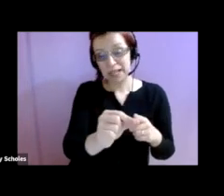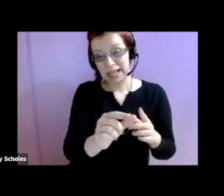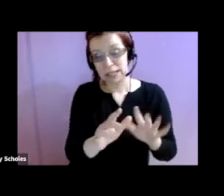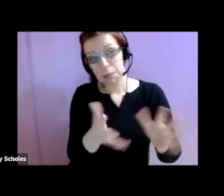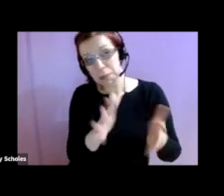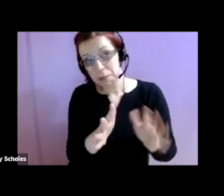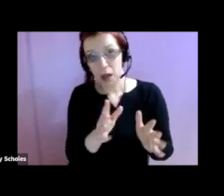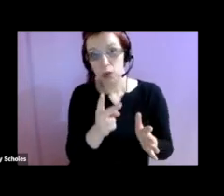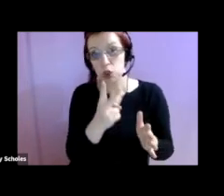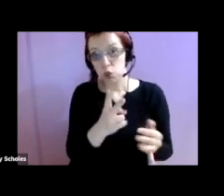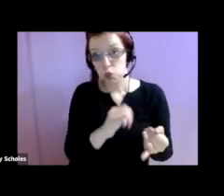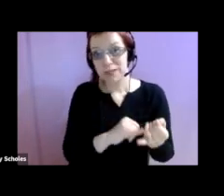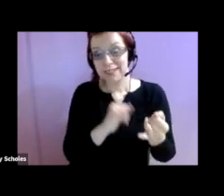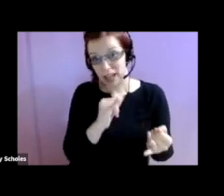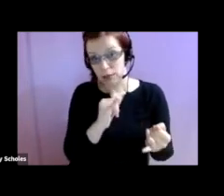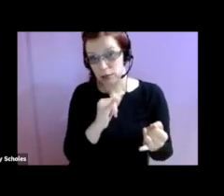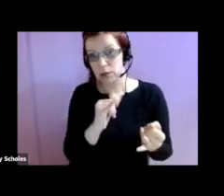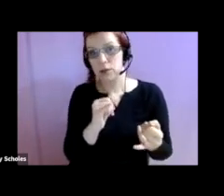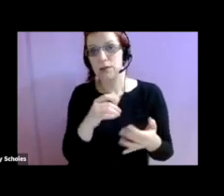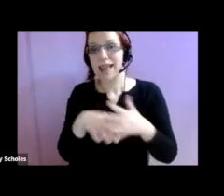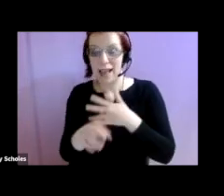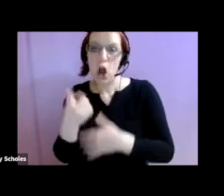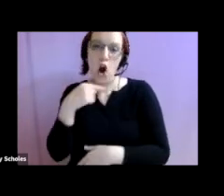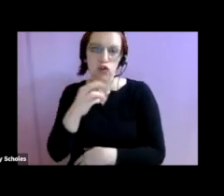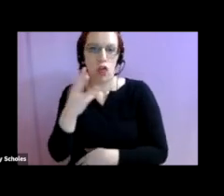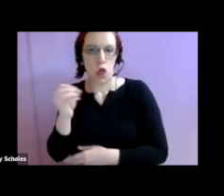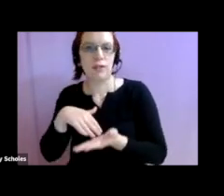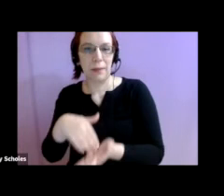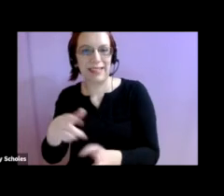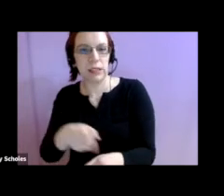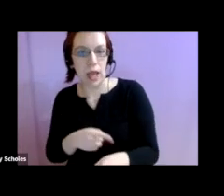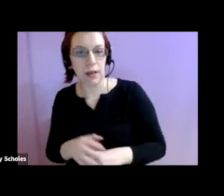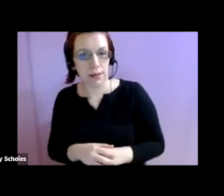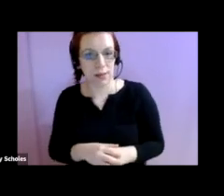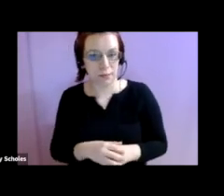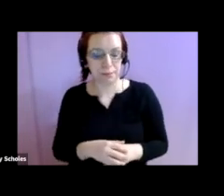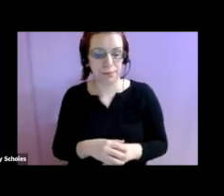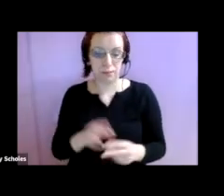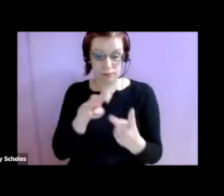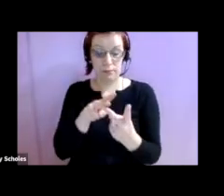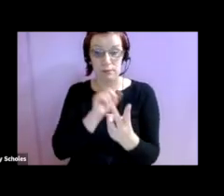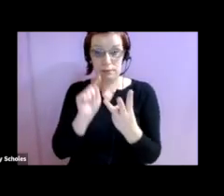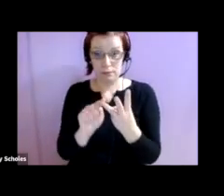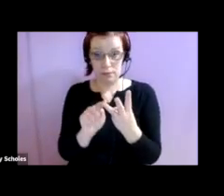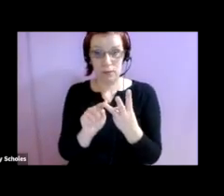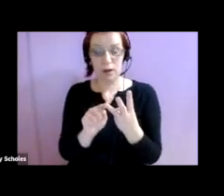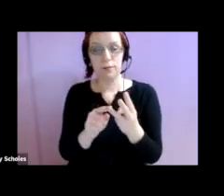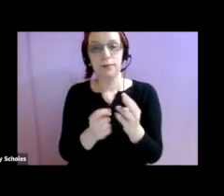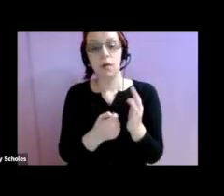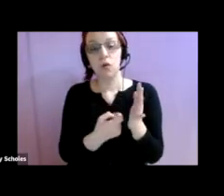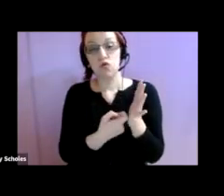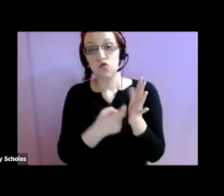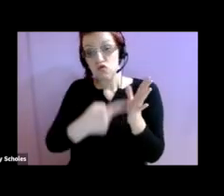2 seconds in 130 million years. We got information about the rate at which the universe